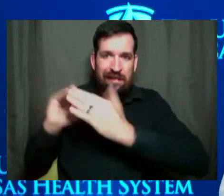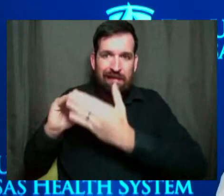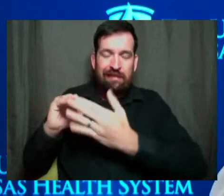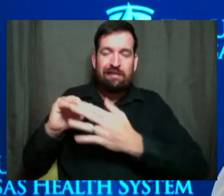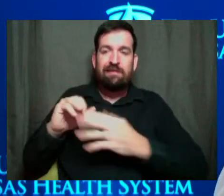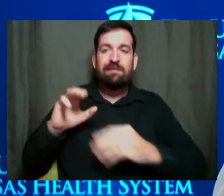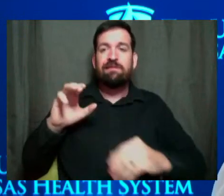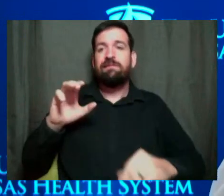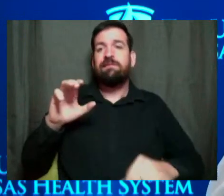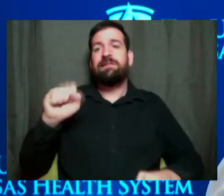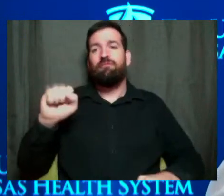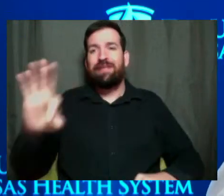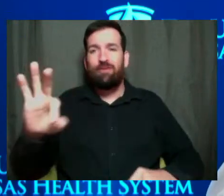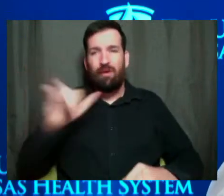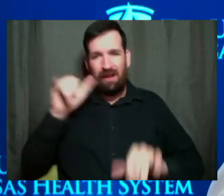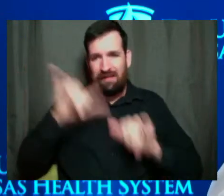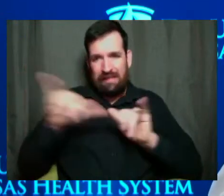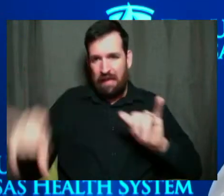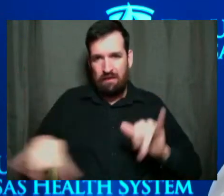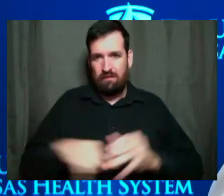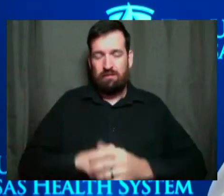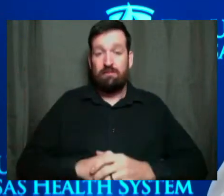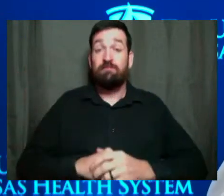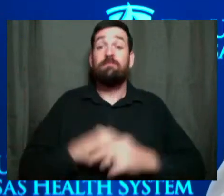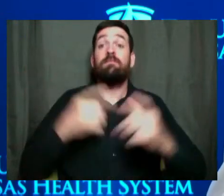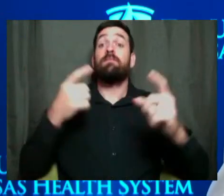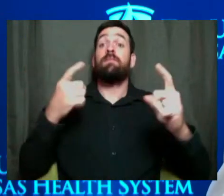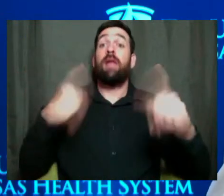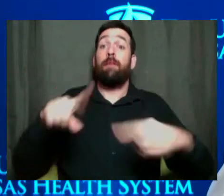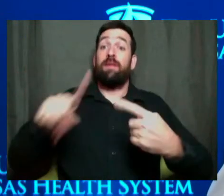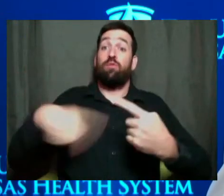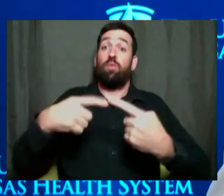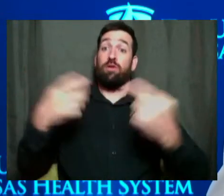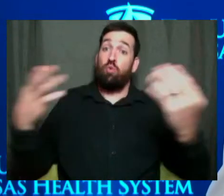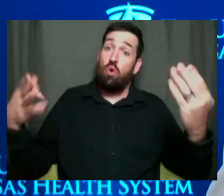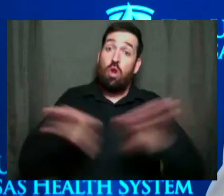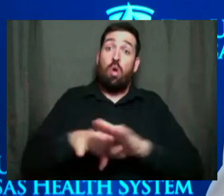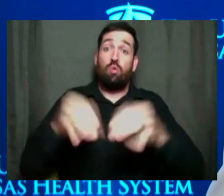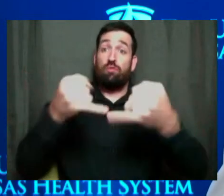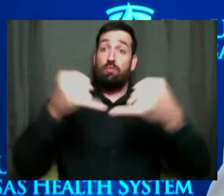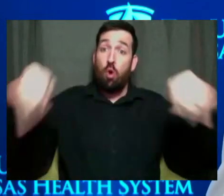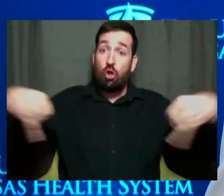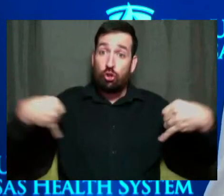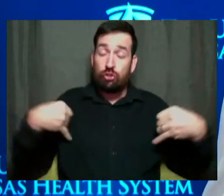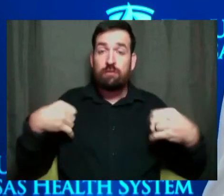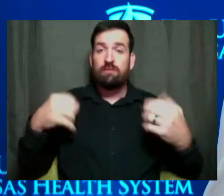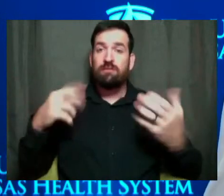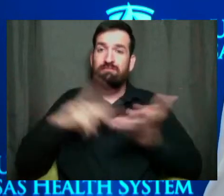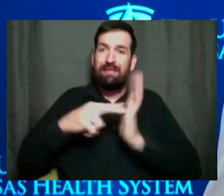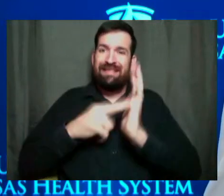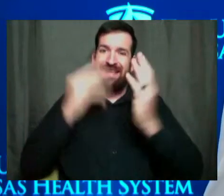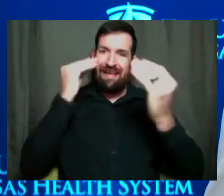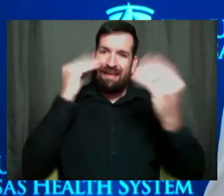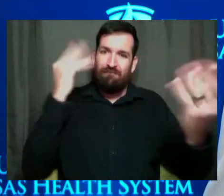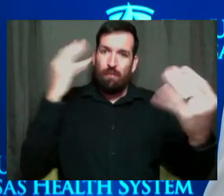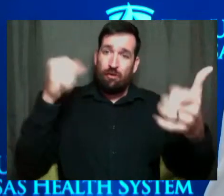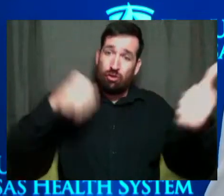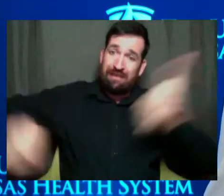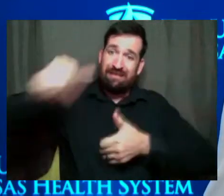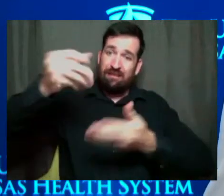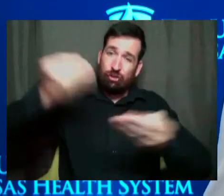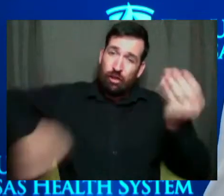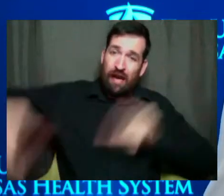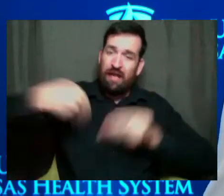U.S. Rather, what happens when you close borders, you can close the exchange of information. South Africa was